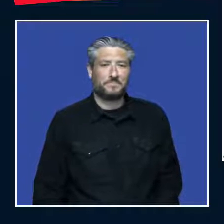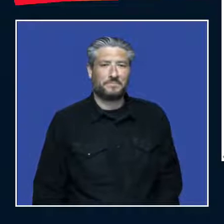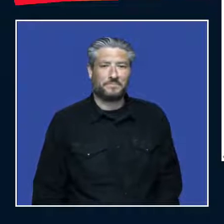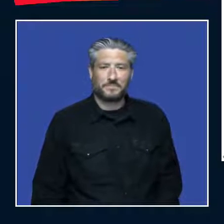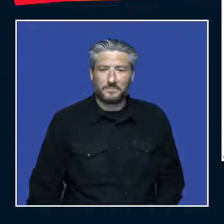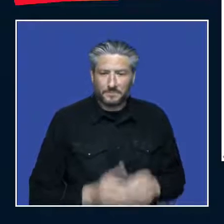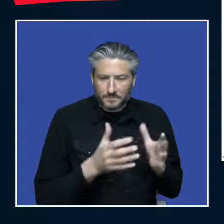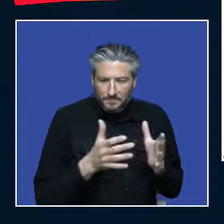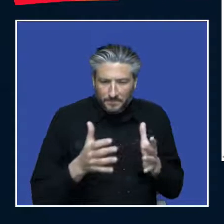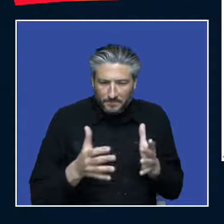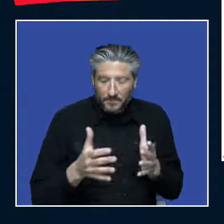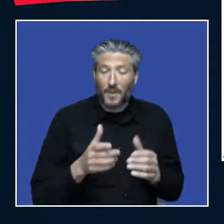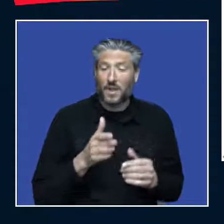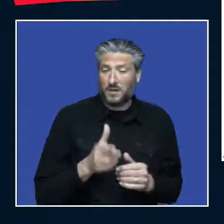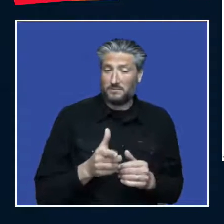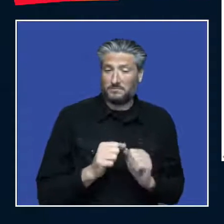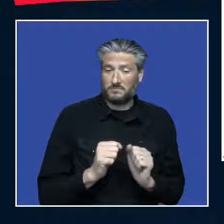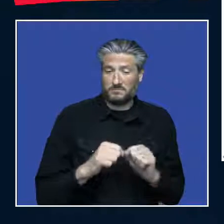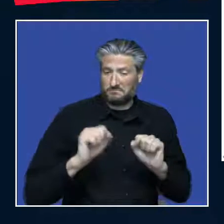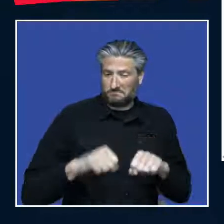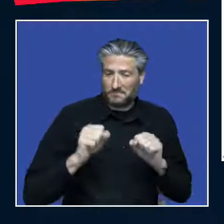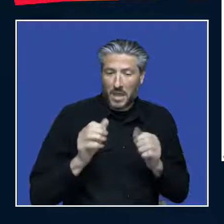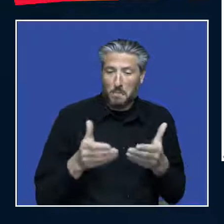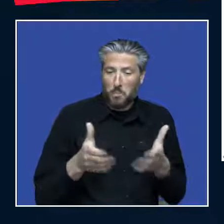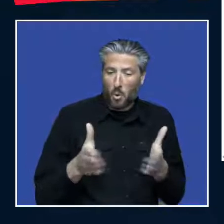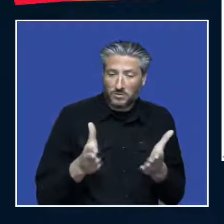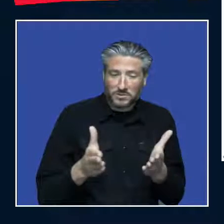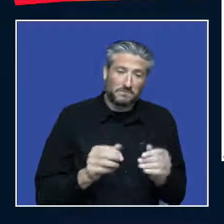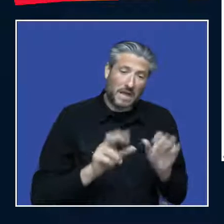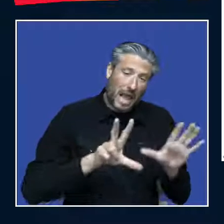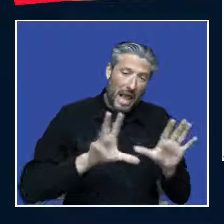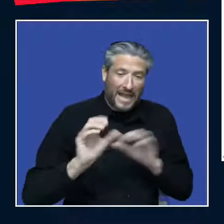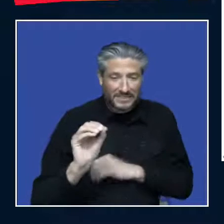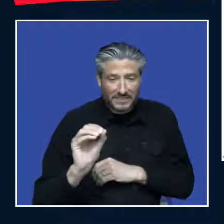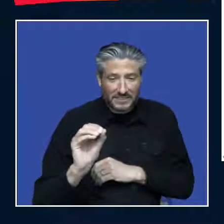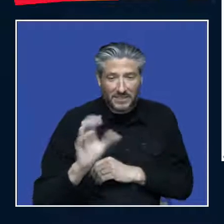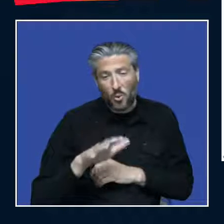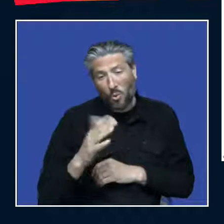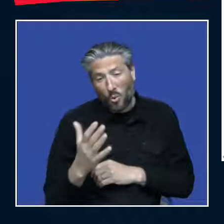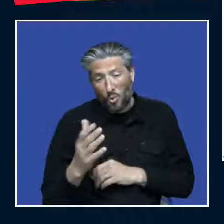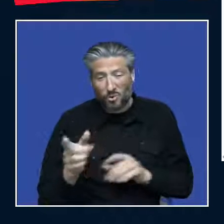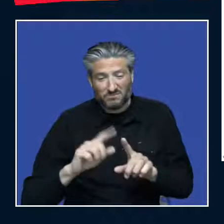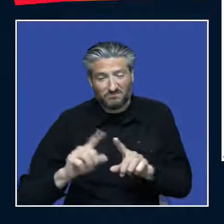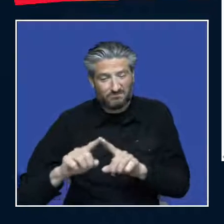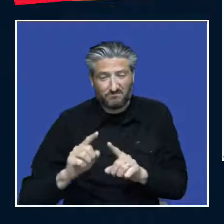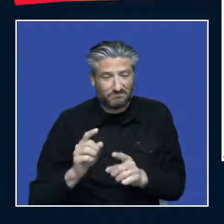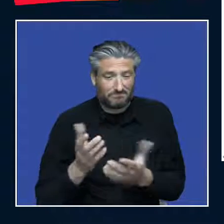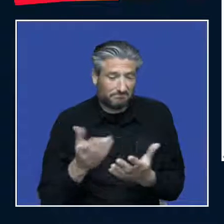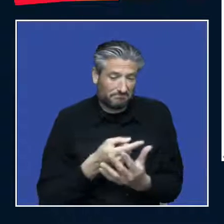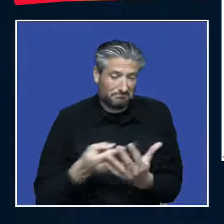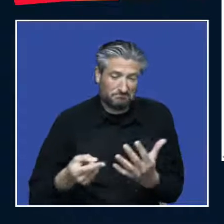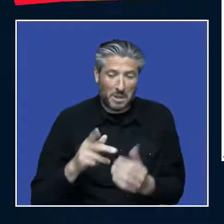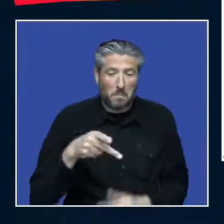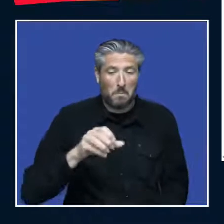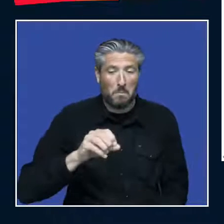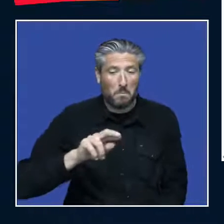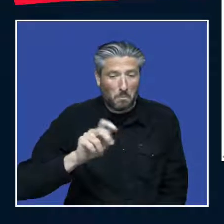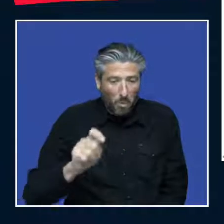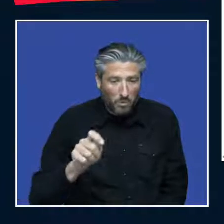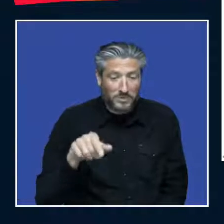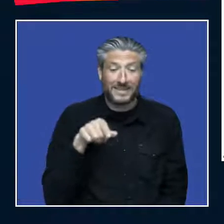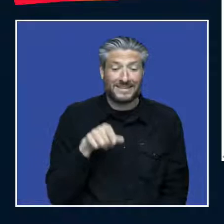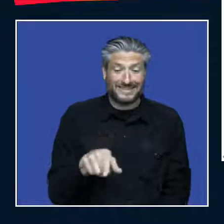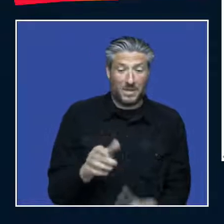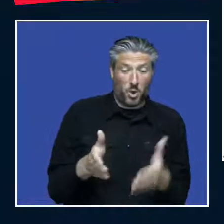port if it's set to 80, and if not, I would just use 80. And then I can log even listening on port 80.